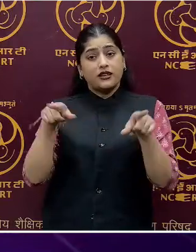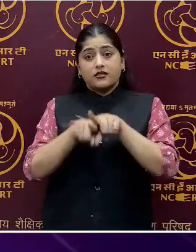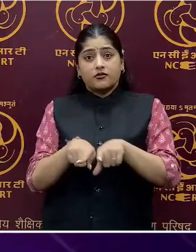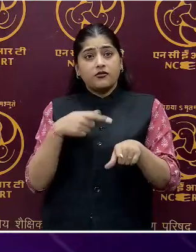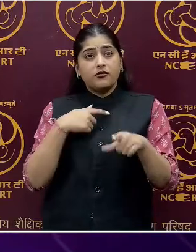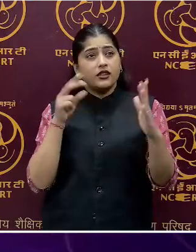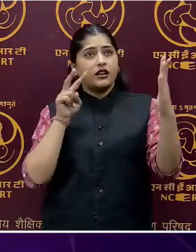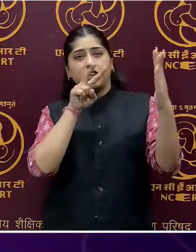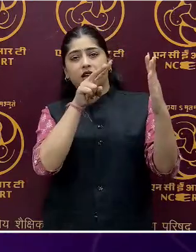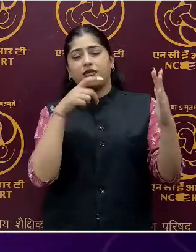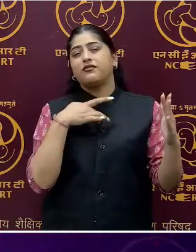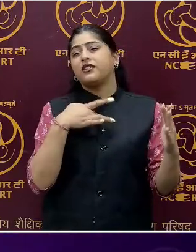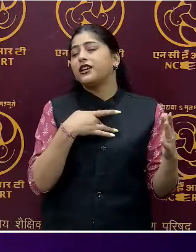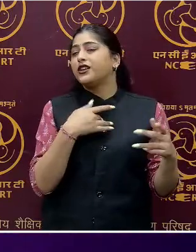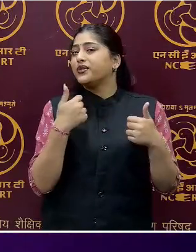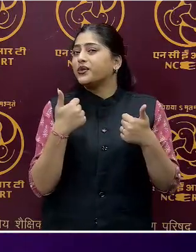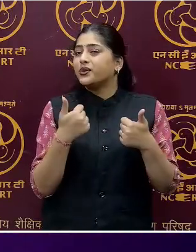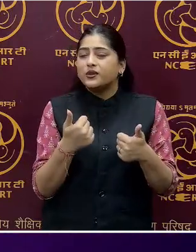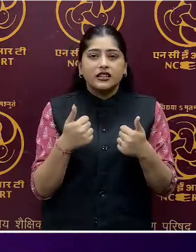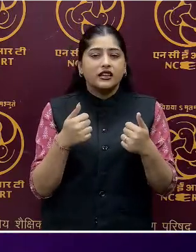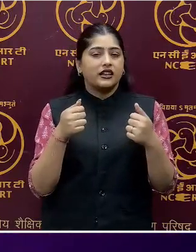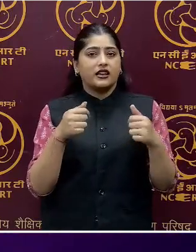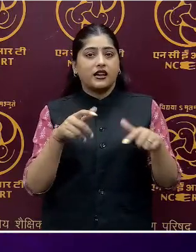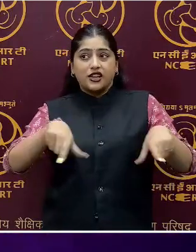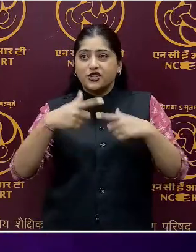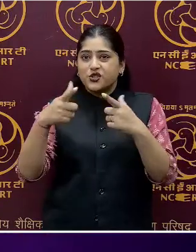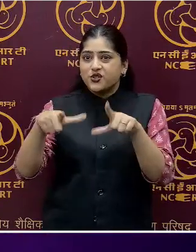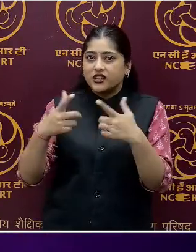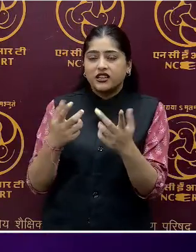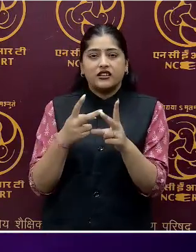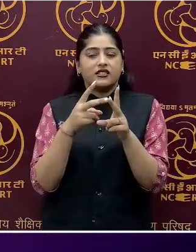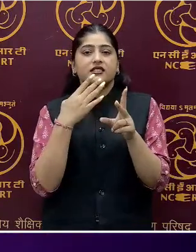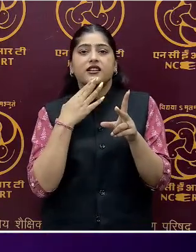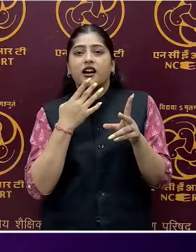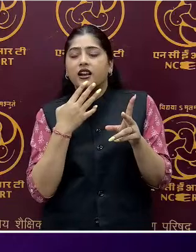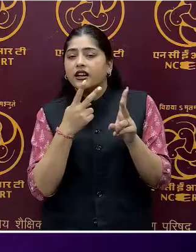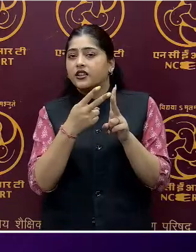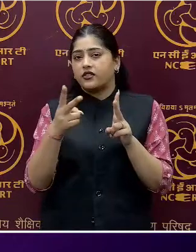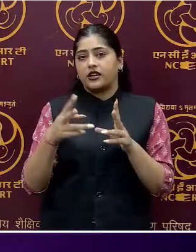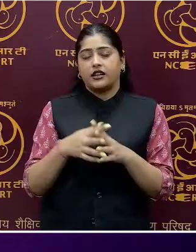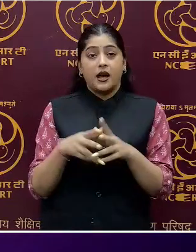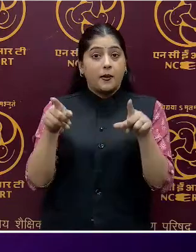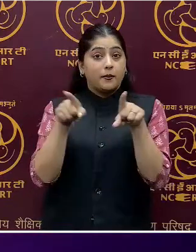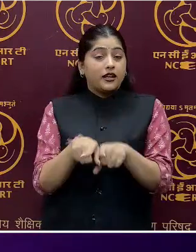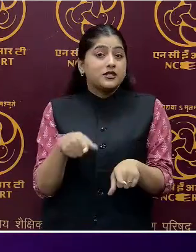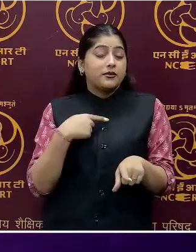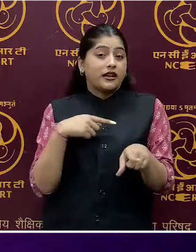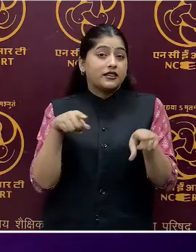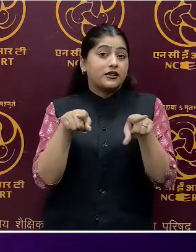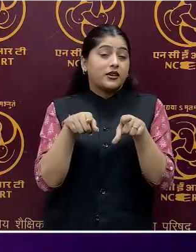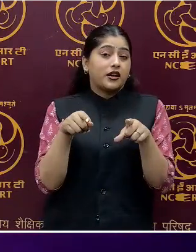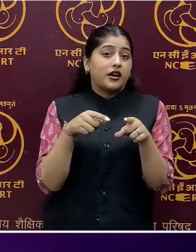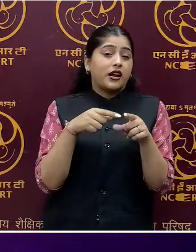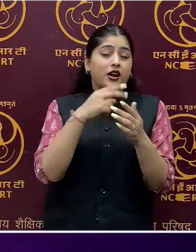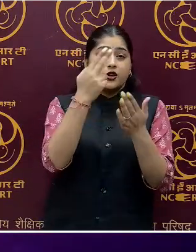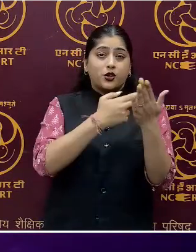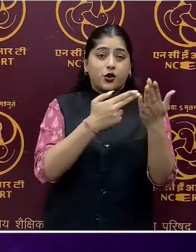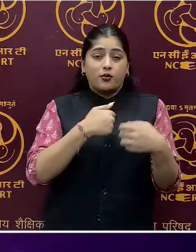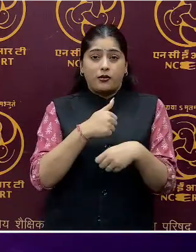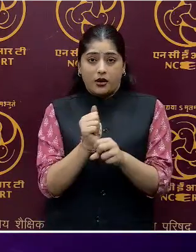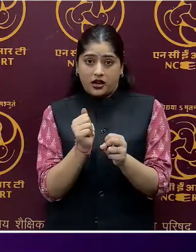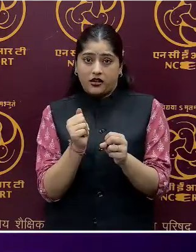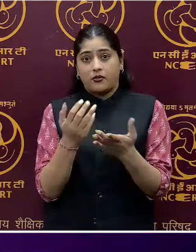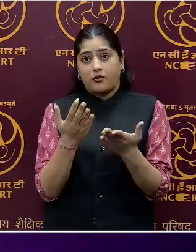lot of flowers and scenic beauties there. So yes. So thank you so much, ma'am, for I can draw that, and our tiny tots can let us know what is